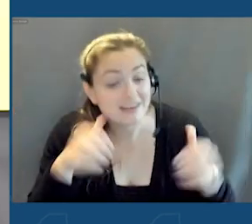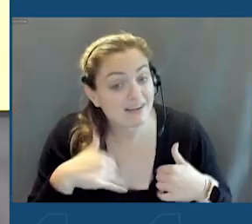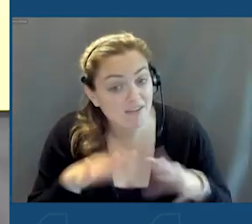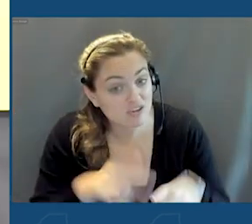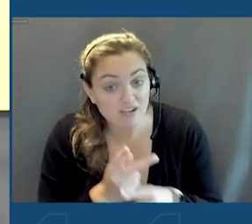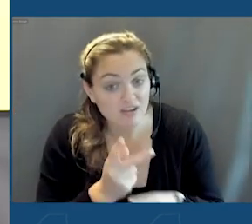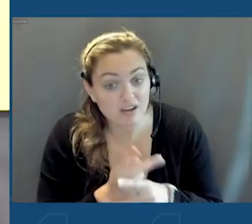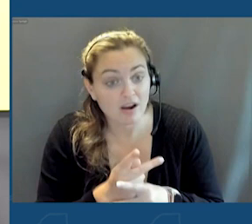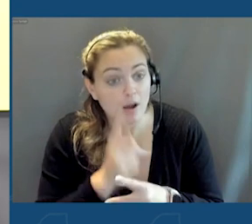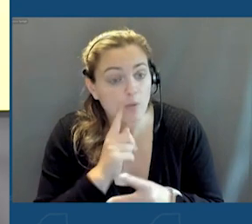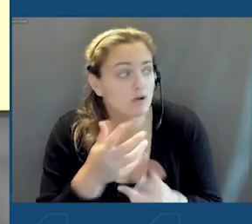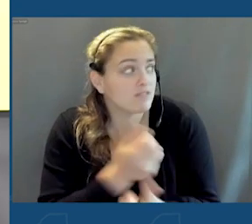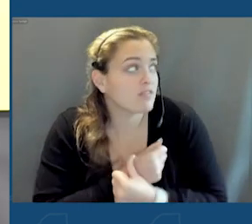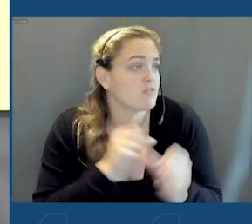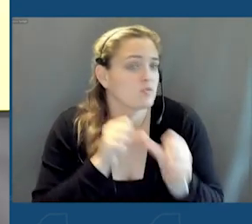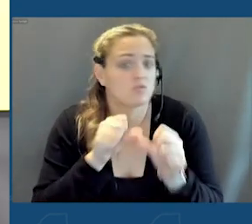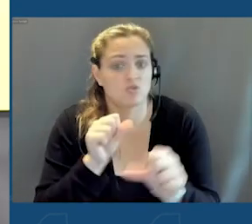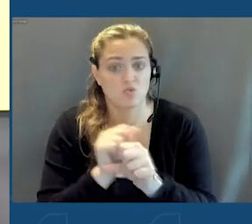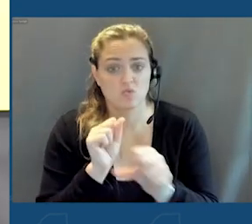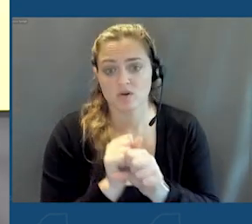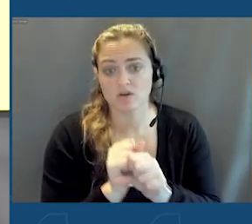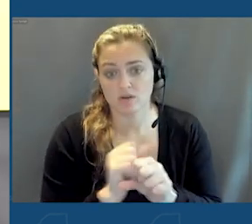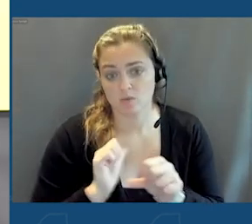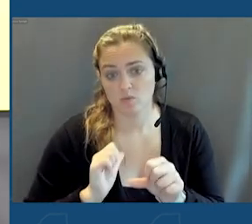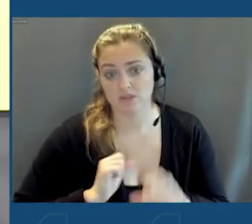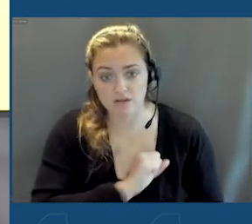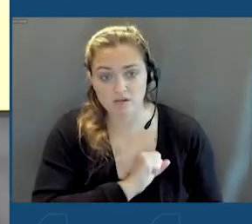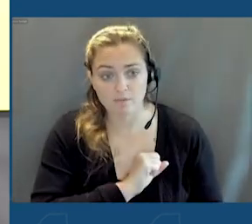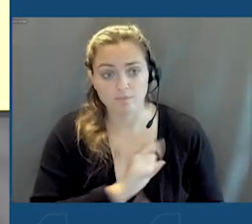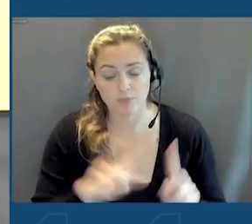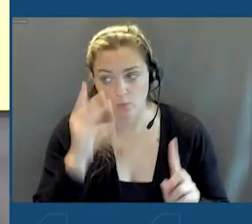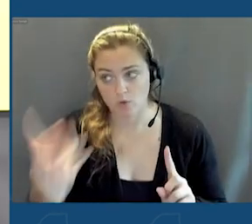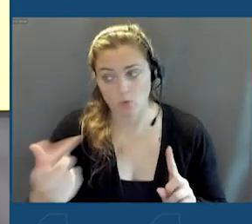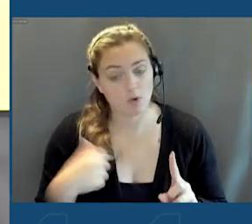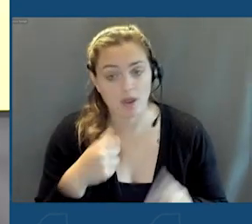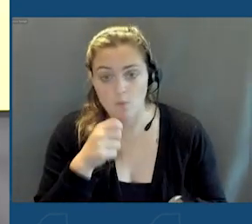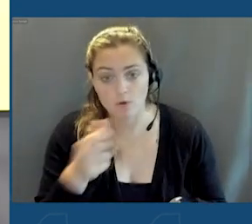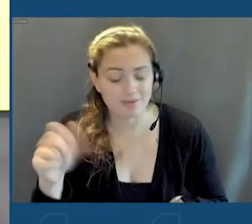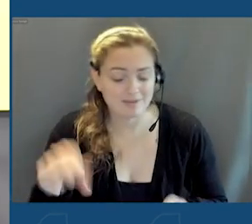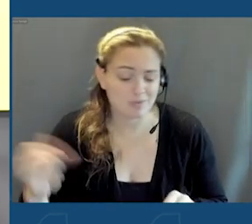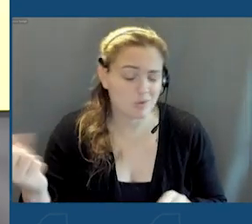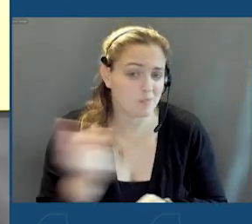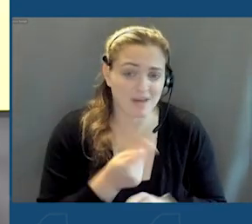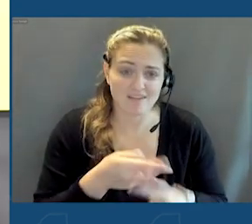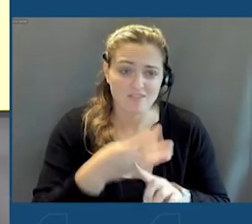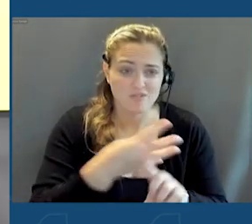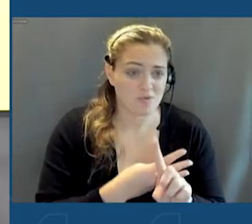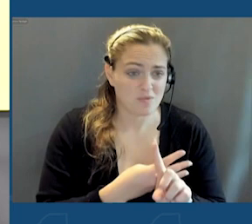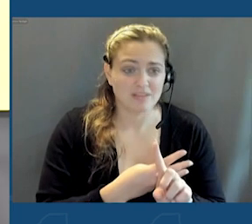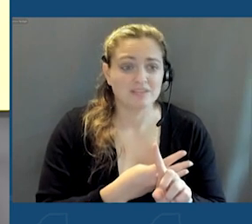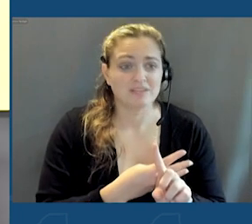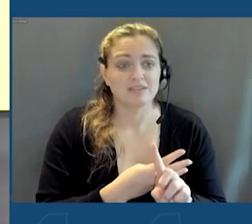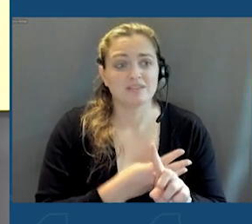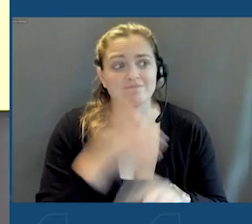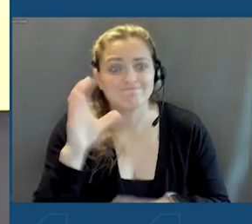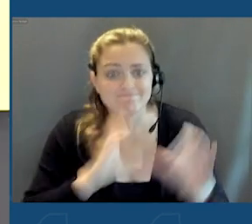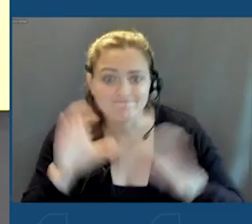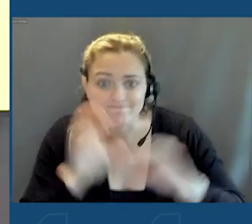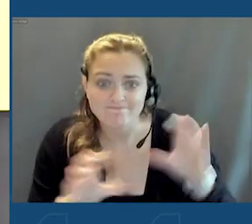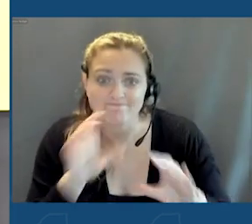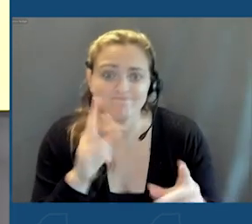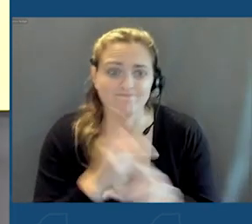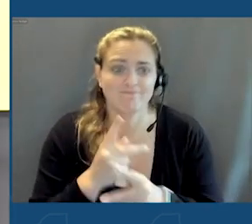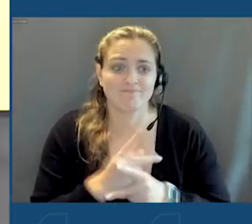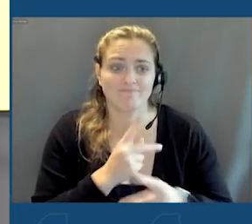loved to continue working with Senator Moynihan. In fact, when I told him I would not be able to come back after 4 months, after searching for childcare, he